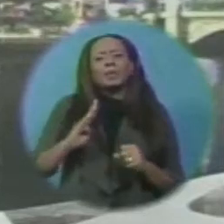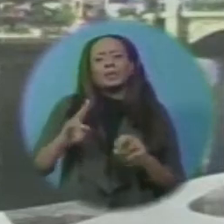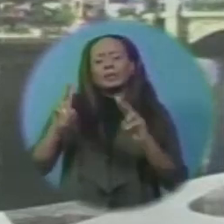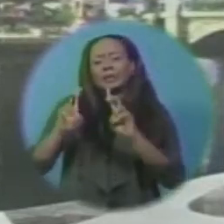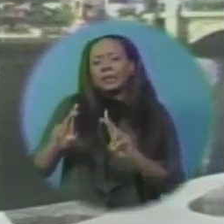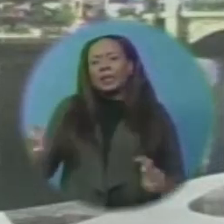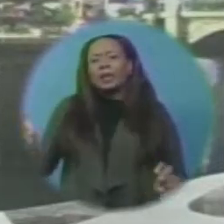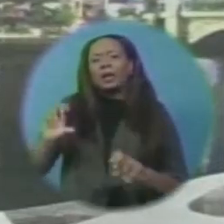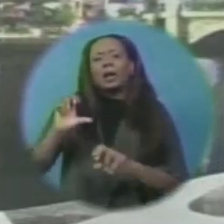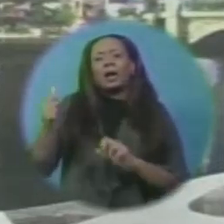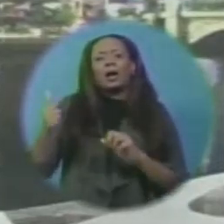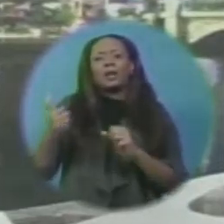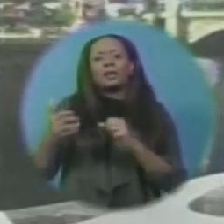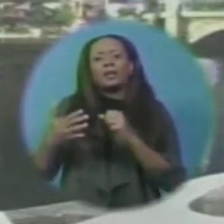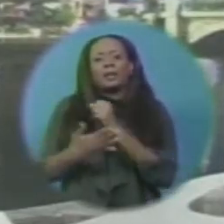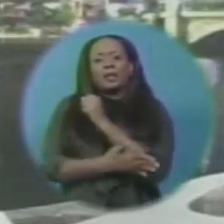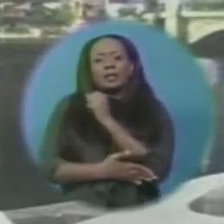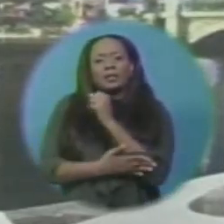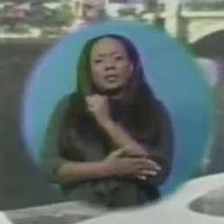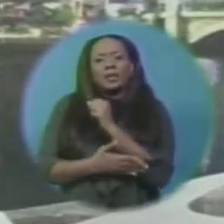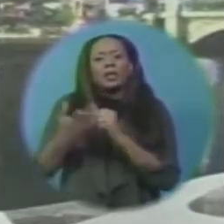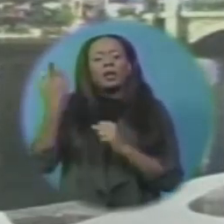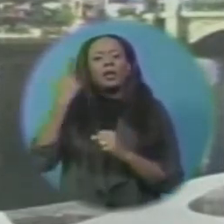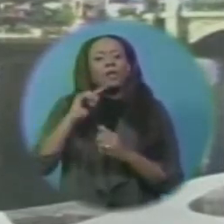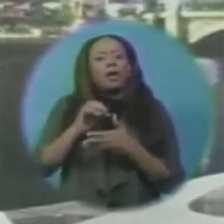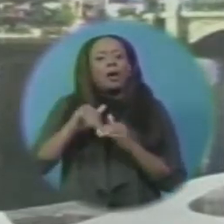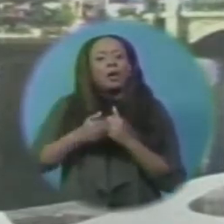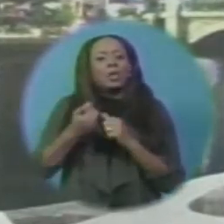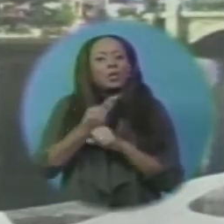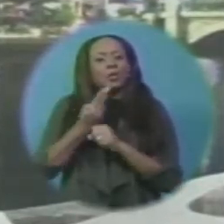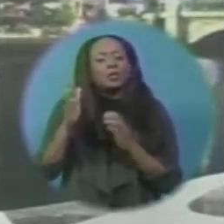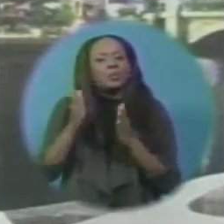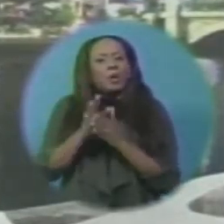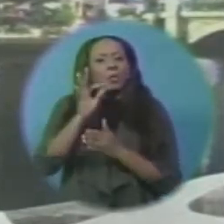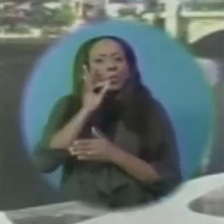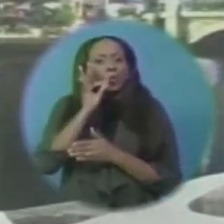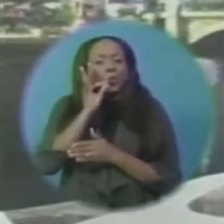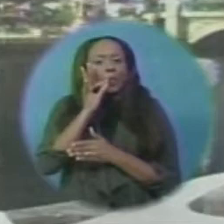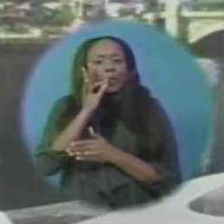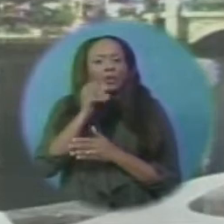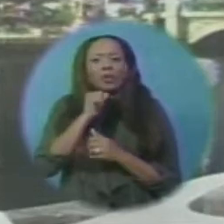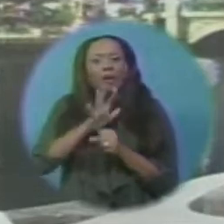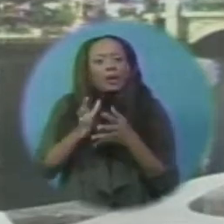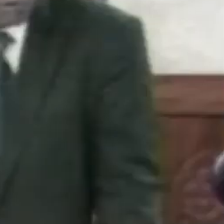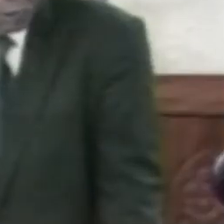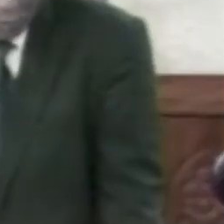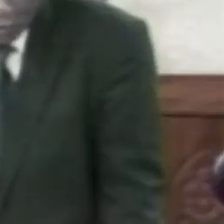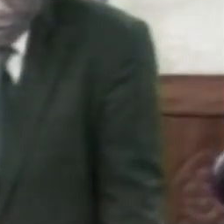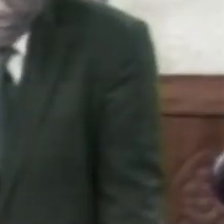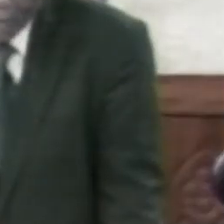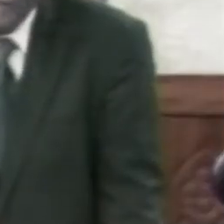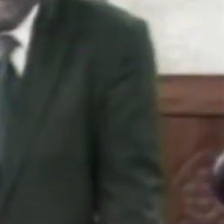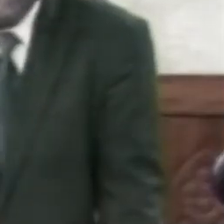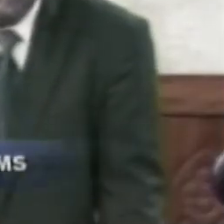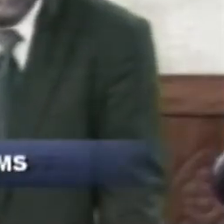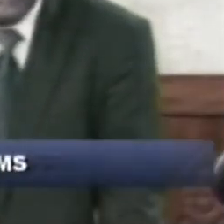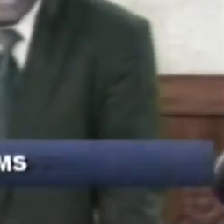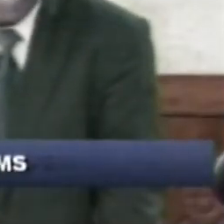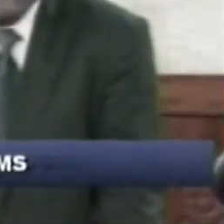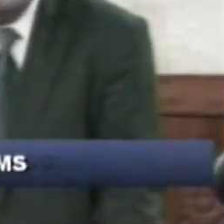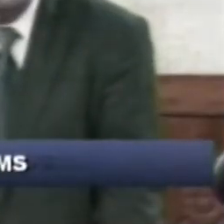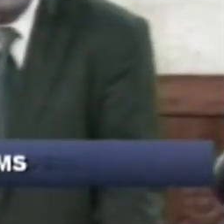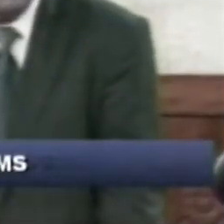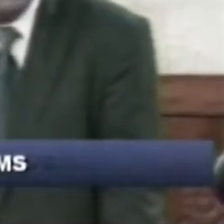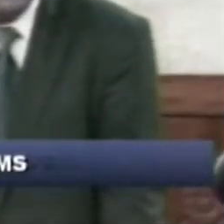that have made it legal to carry small quantities of marijuana. that kind of scourge that we would